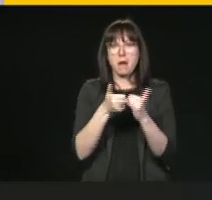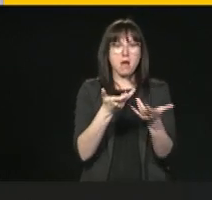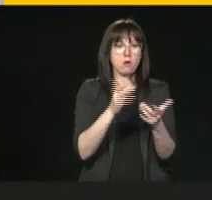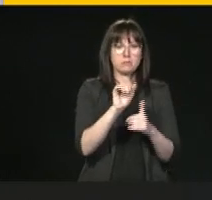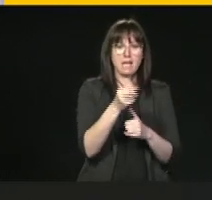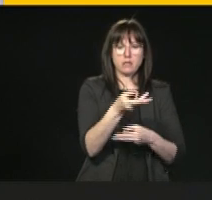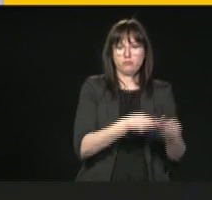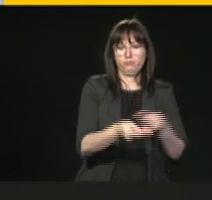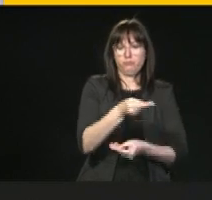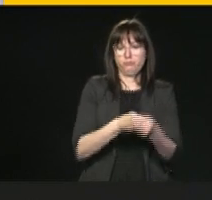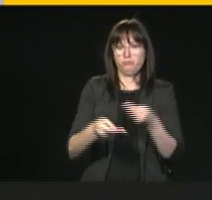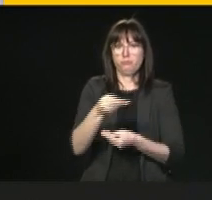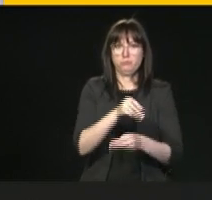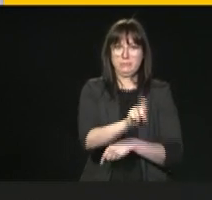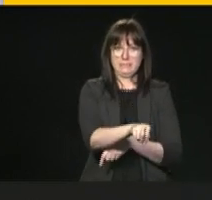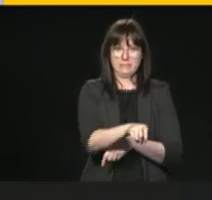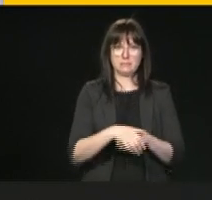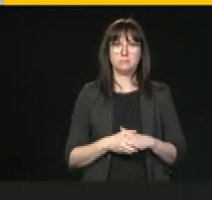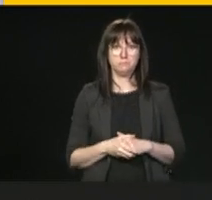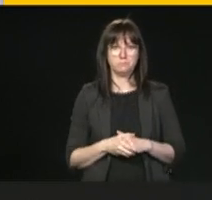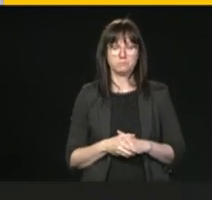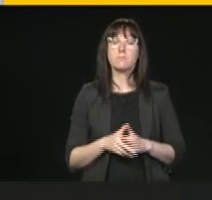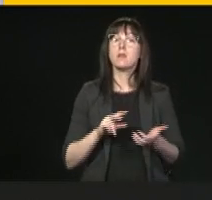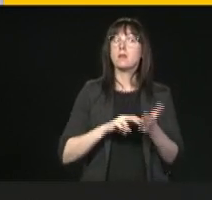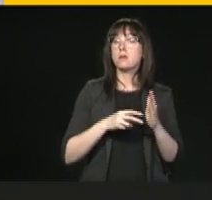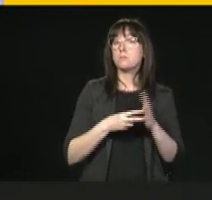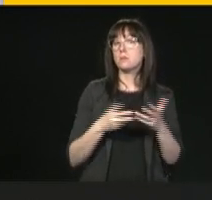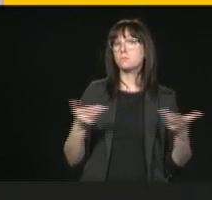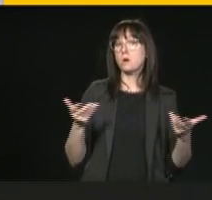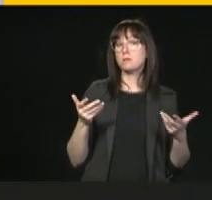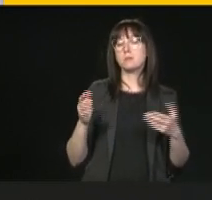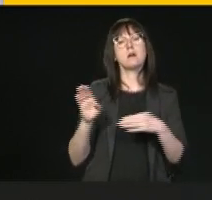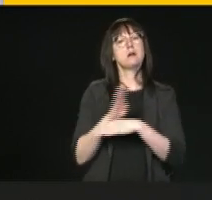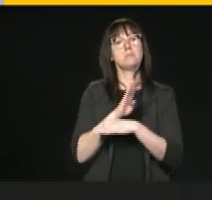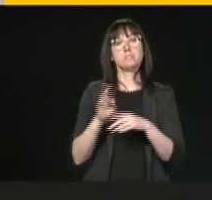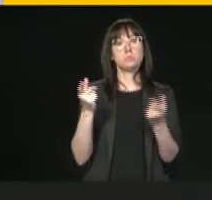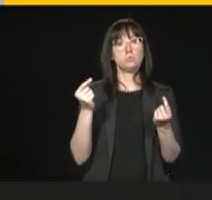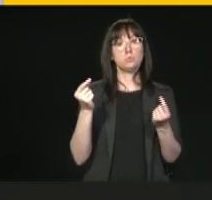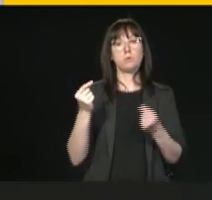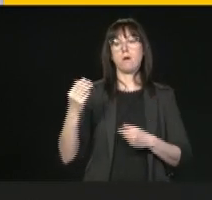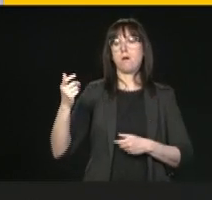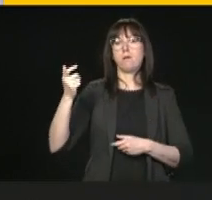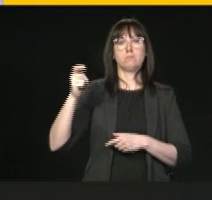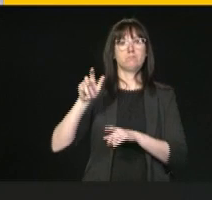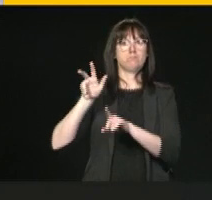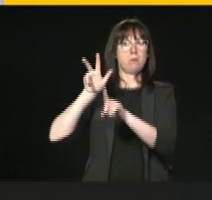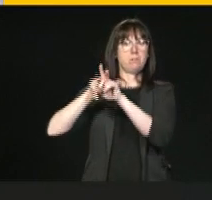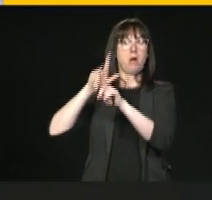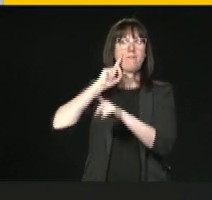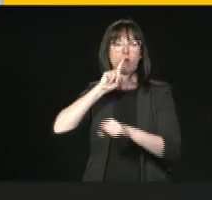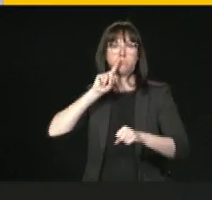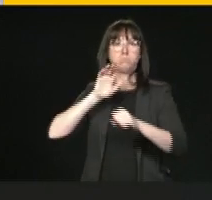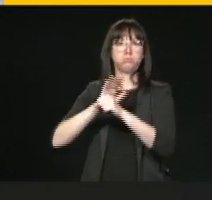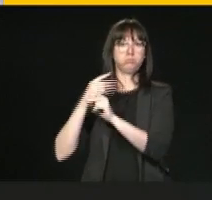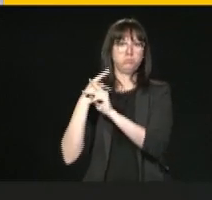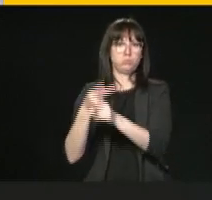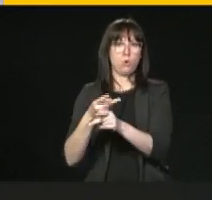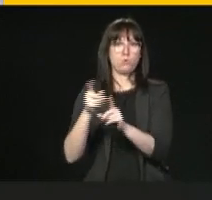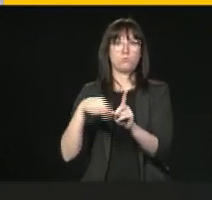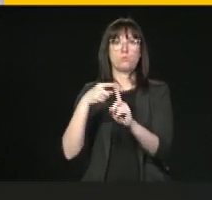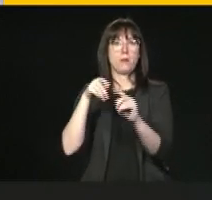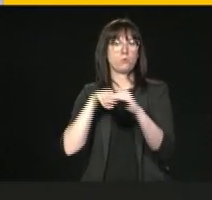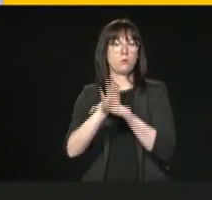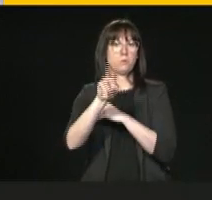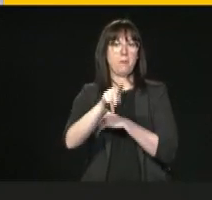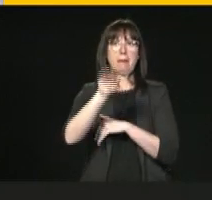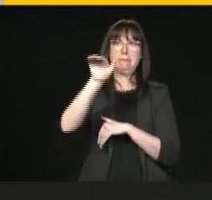flow requirements. This means that businesses will be able to apply for a guaranteed loan when they go to their financial